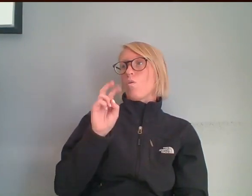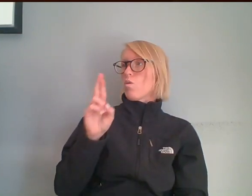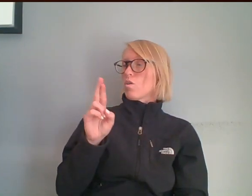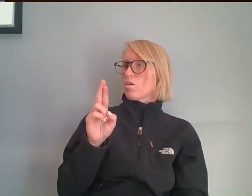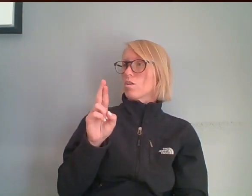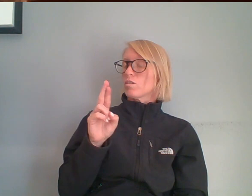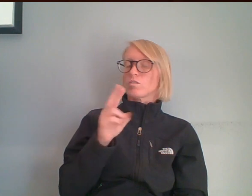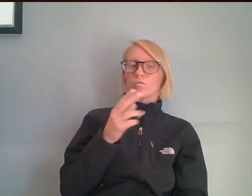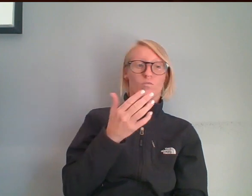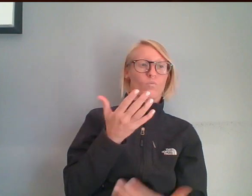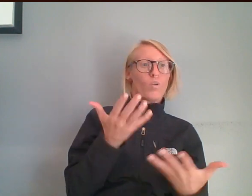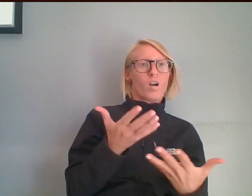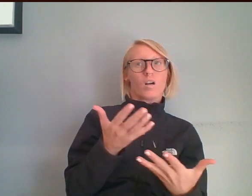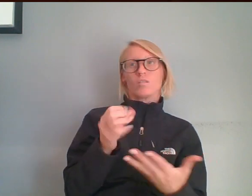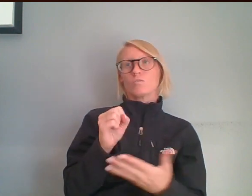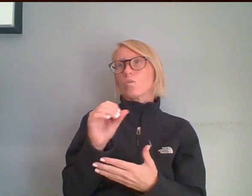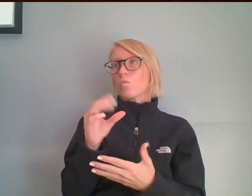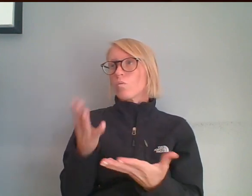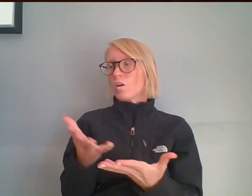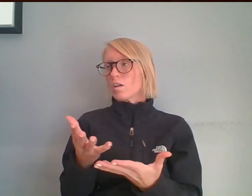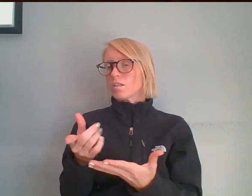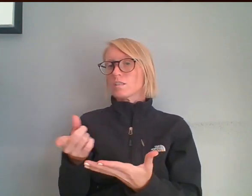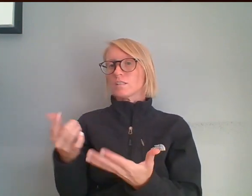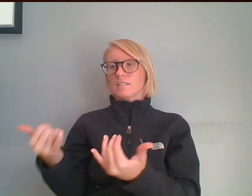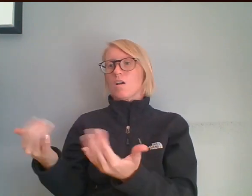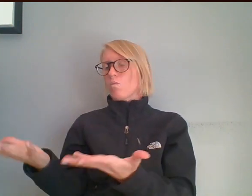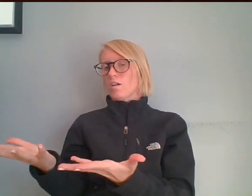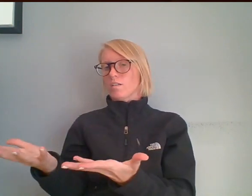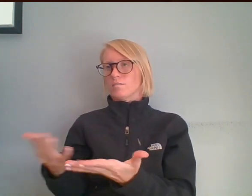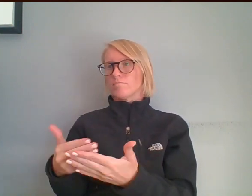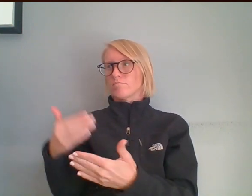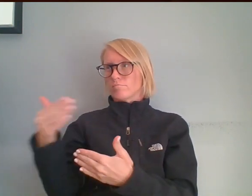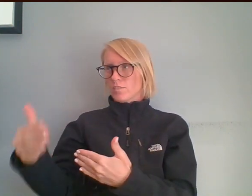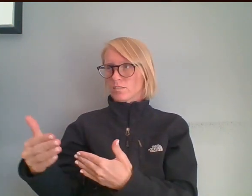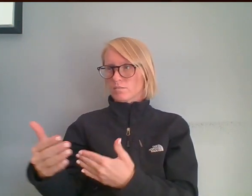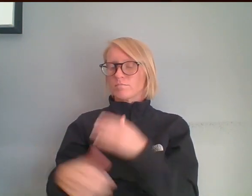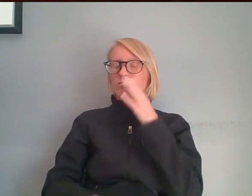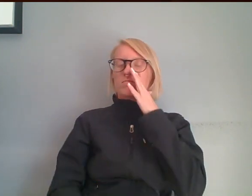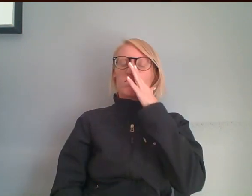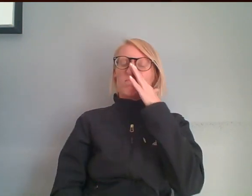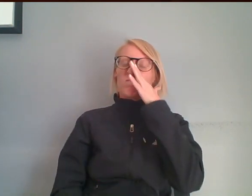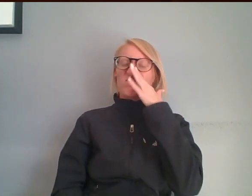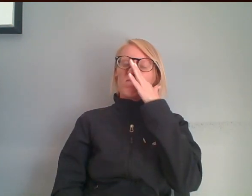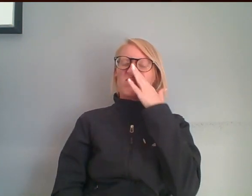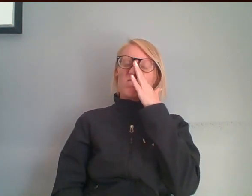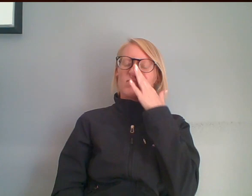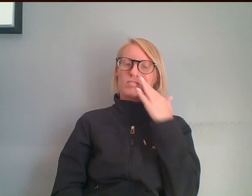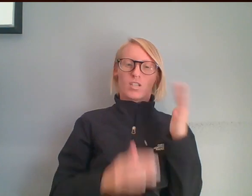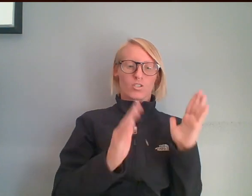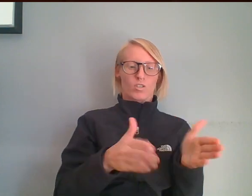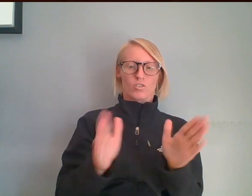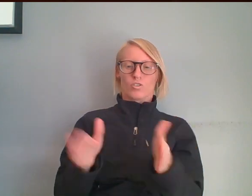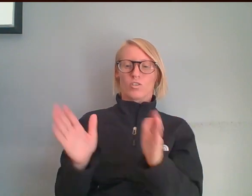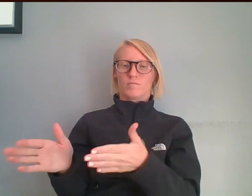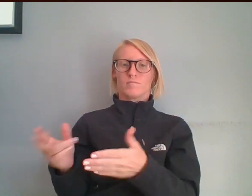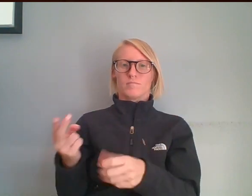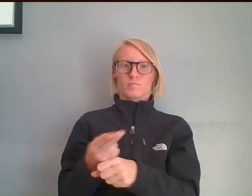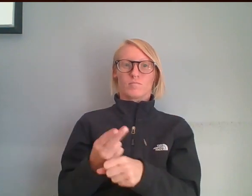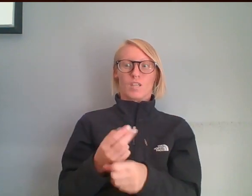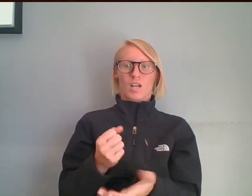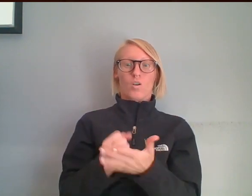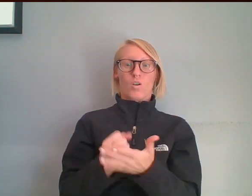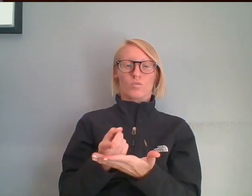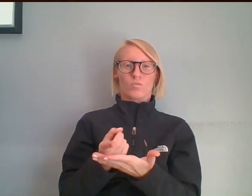now what? What is it? Why is it important? And the next steps might be to buy it. Okay? So by using that structure, see how already it helps